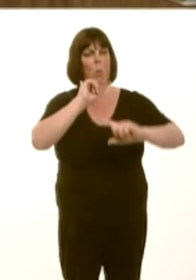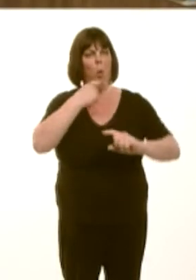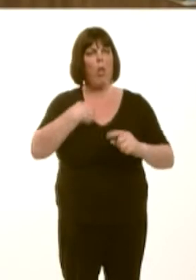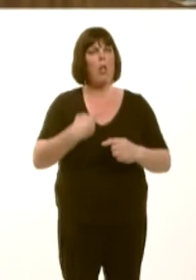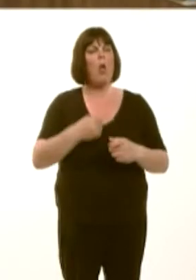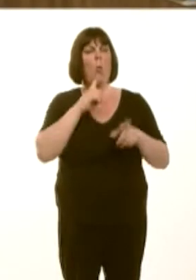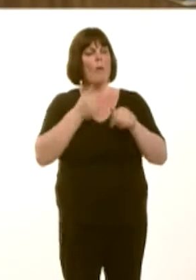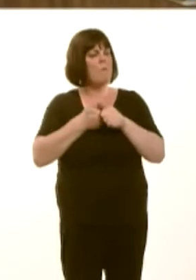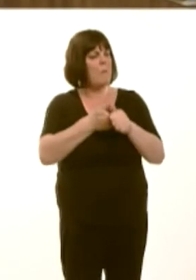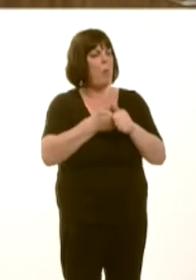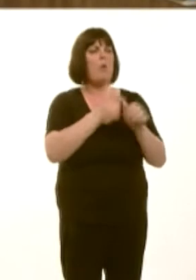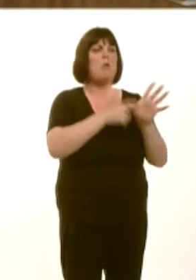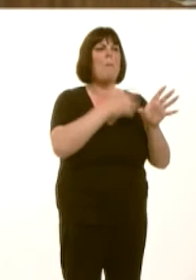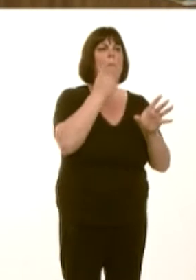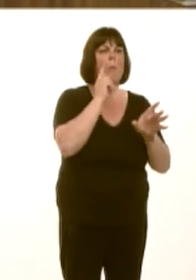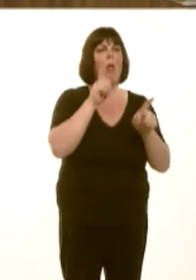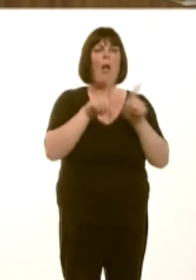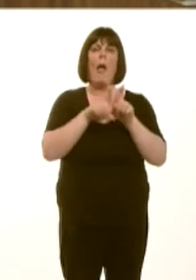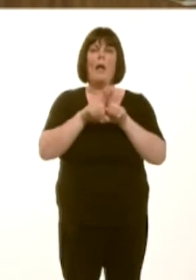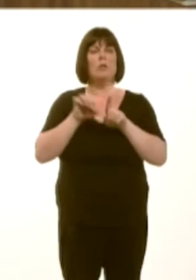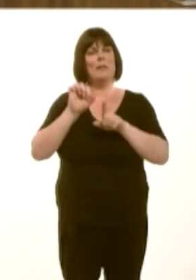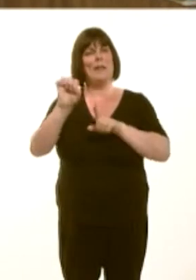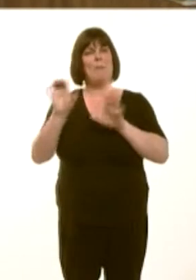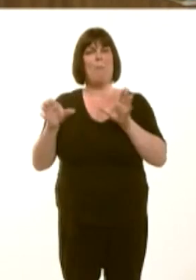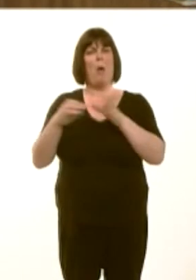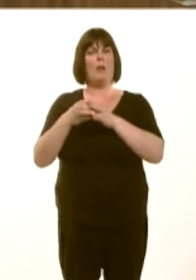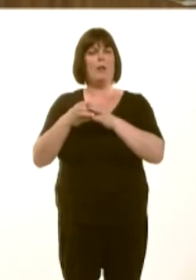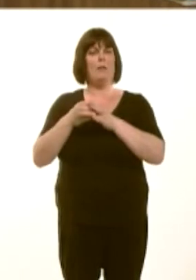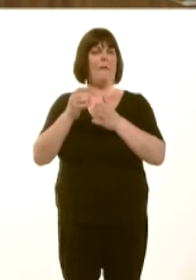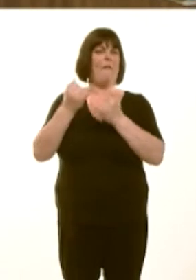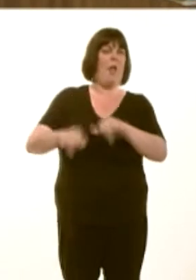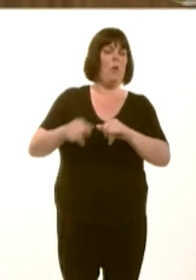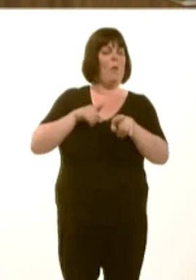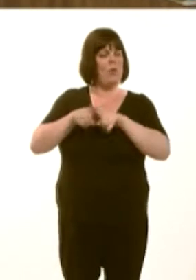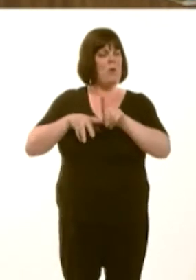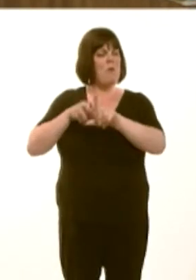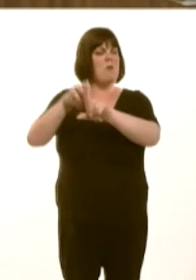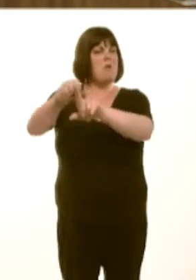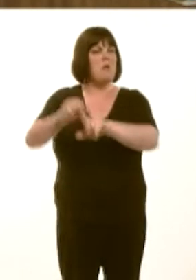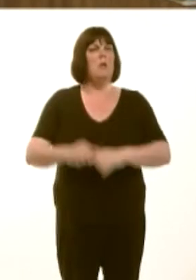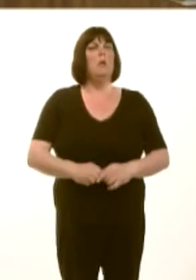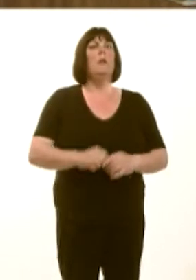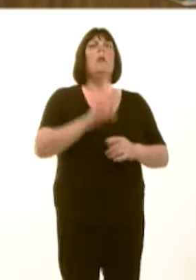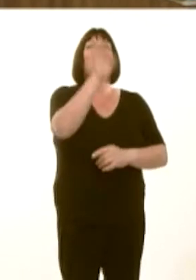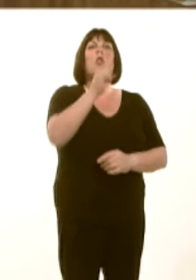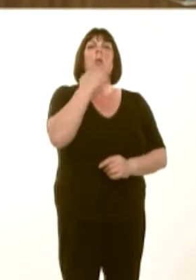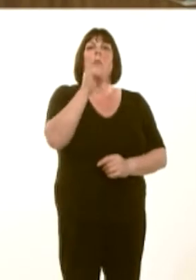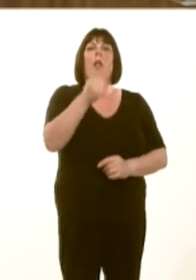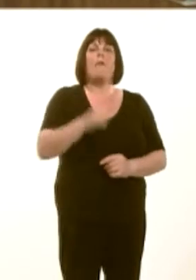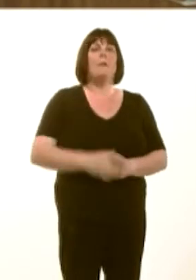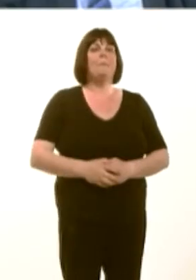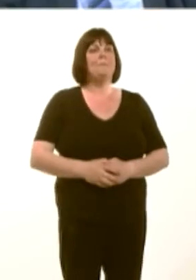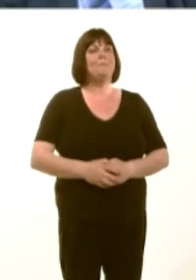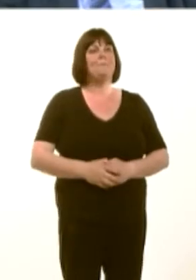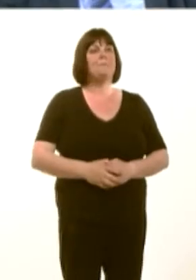of replacing the gap that was left by his own party. Question 11, Mark Isherwood. Thank you. What plans does the Welsh Government have to improve